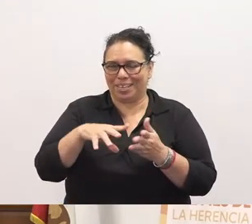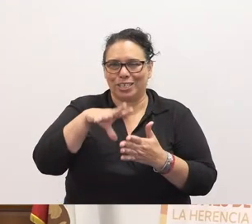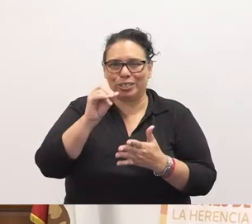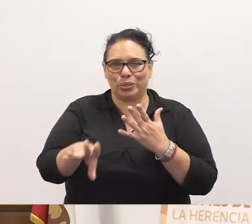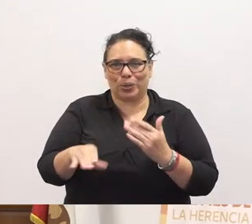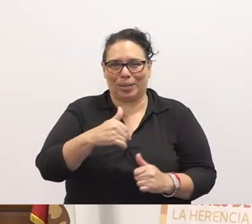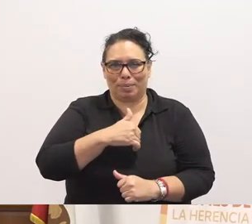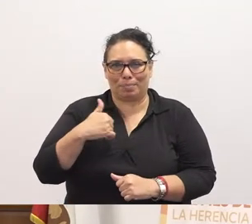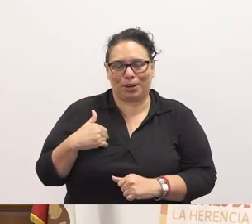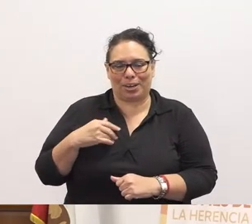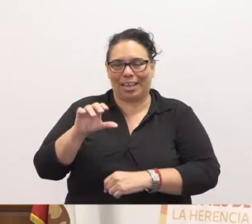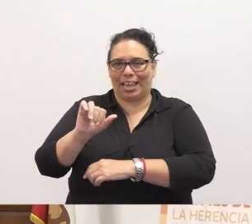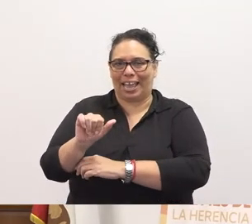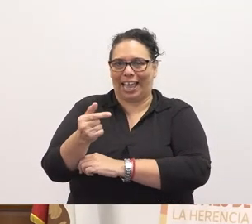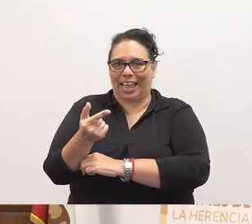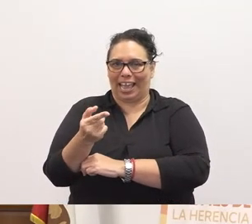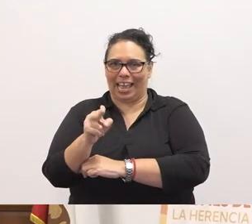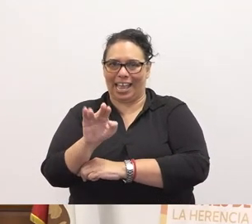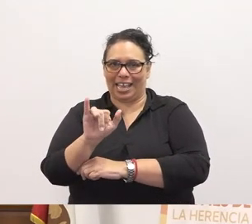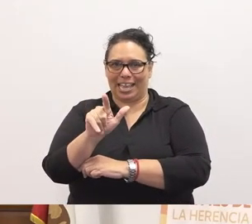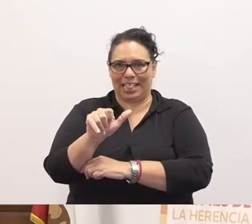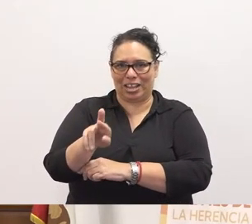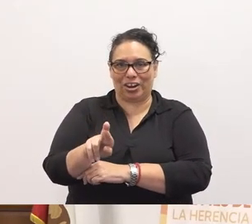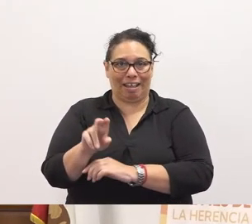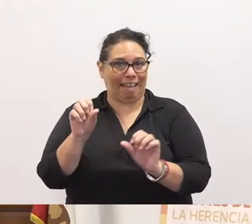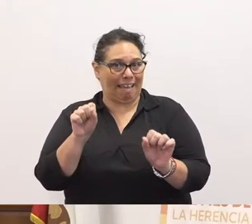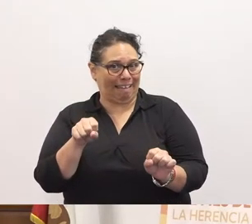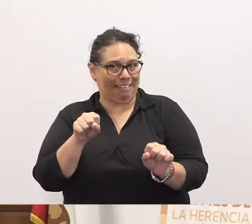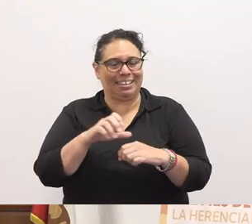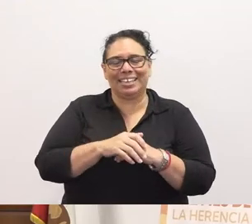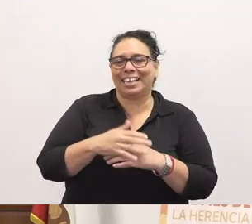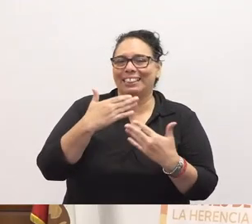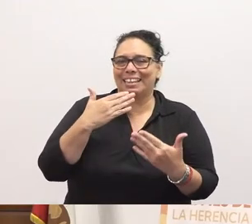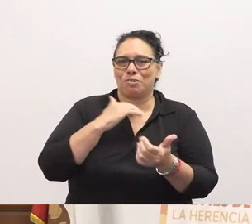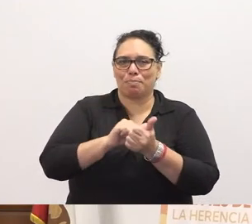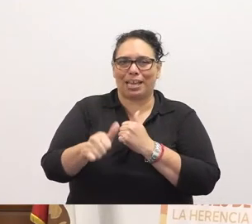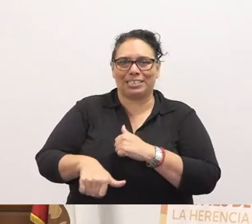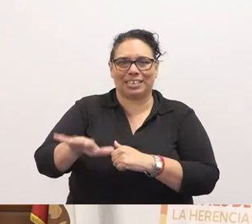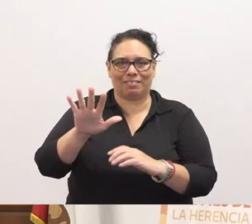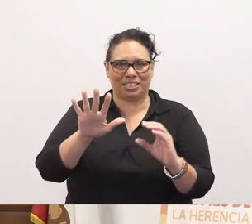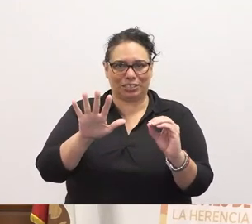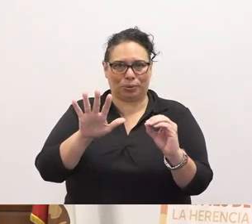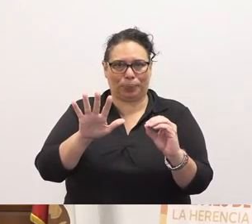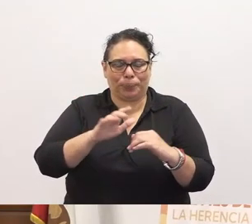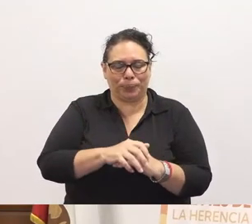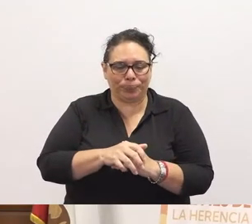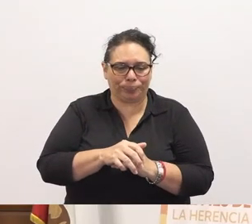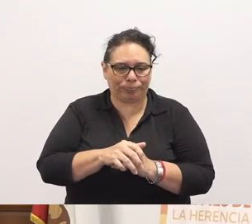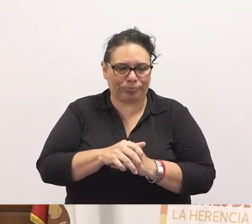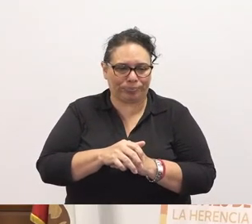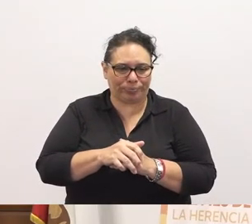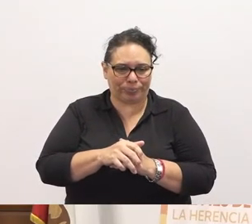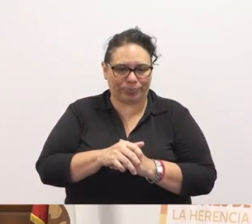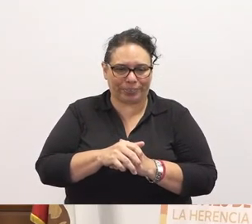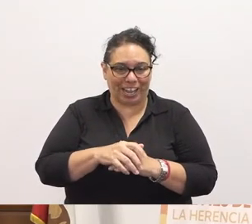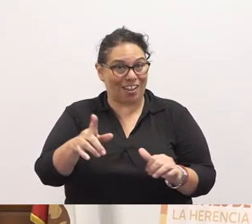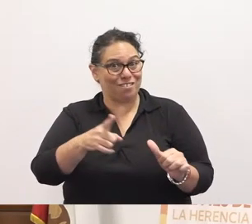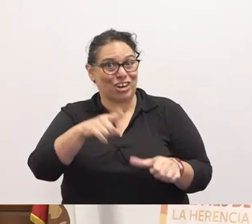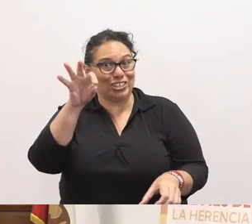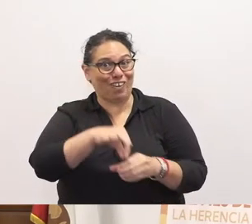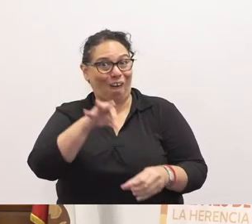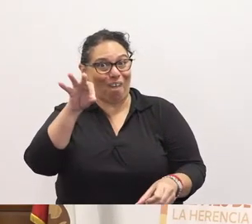member Aguilar, preferential vote? Aye. Thank you. That passes 5-0. That's your first